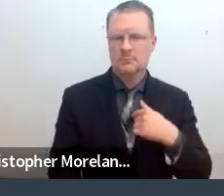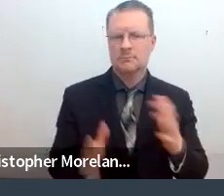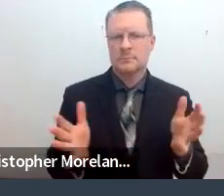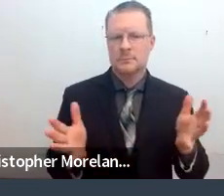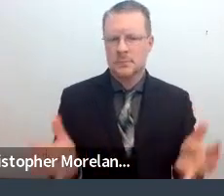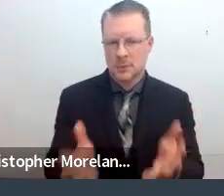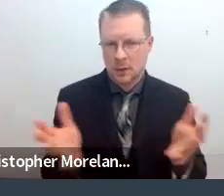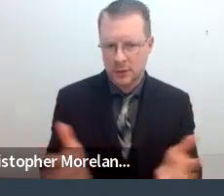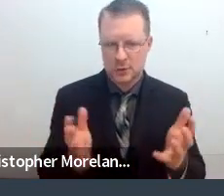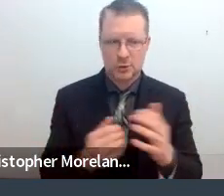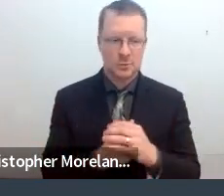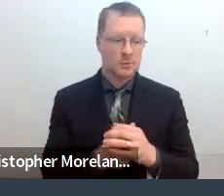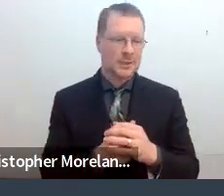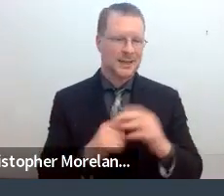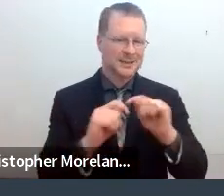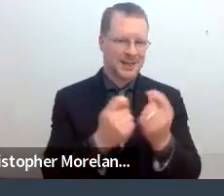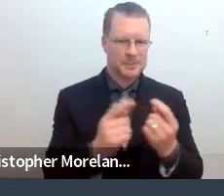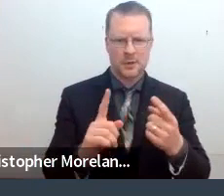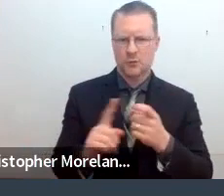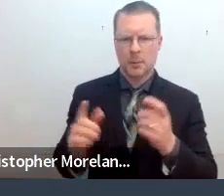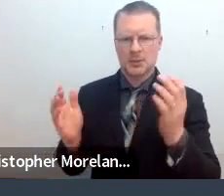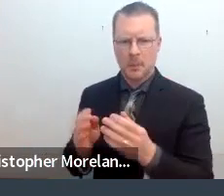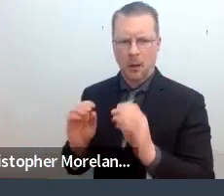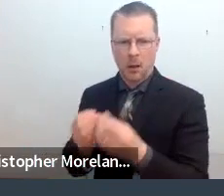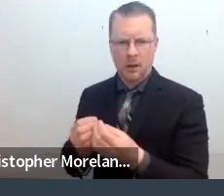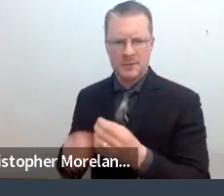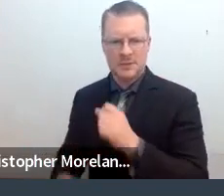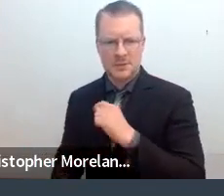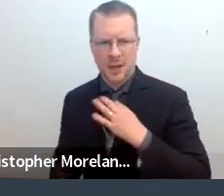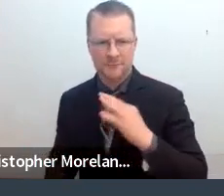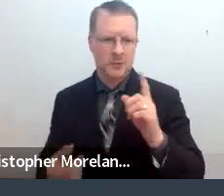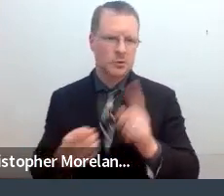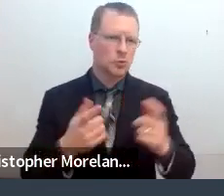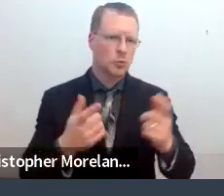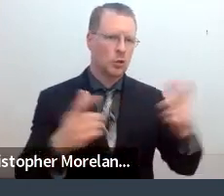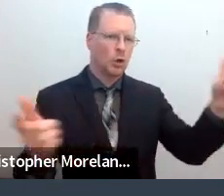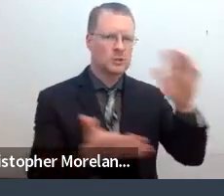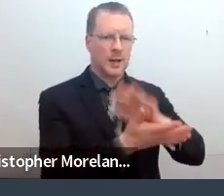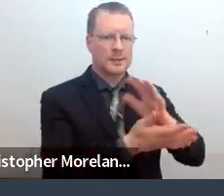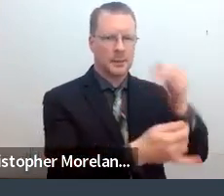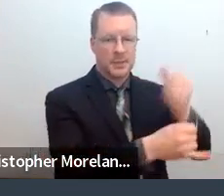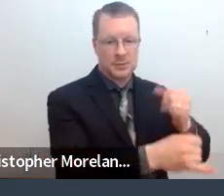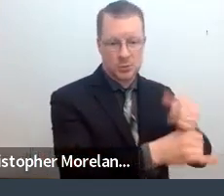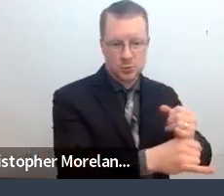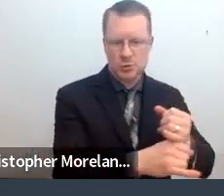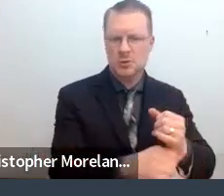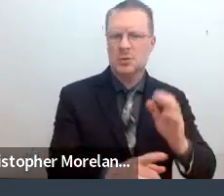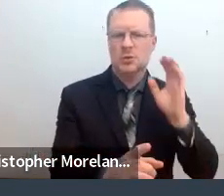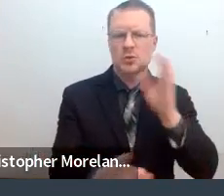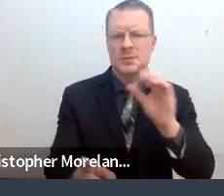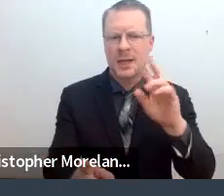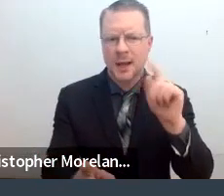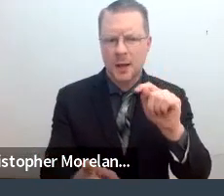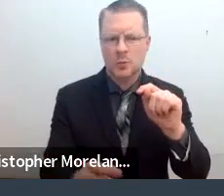offices. Last, I'd like to encourage teams from small offices and staff